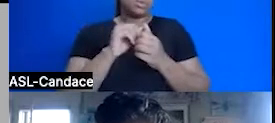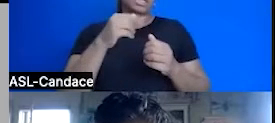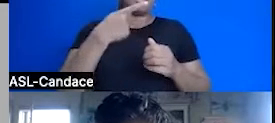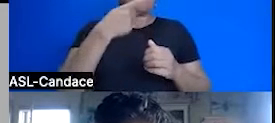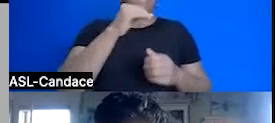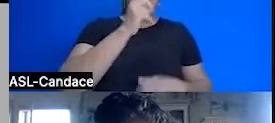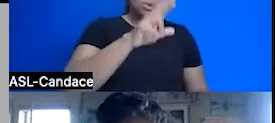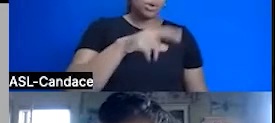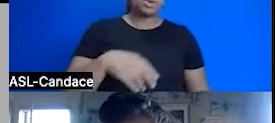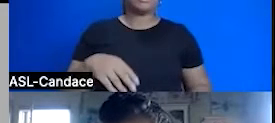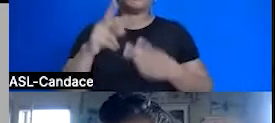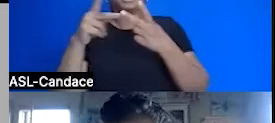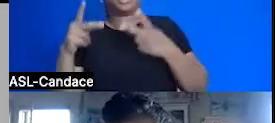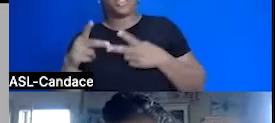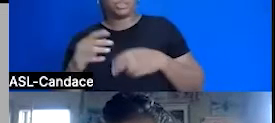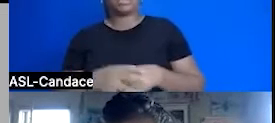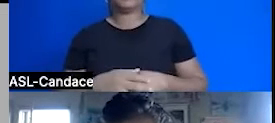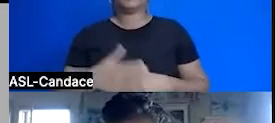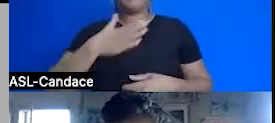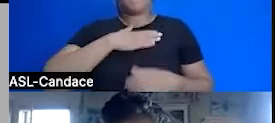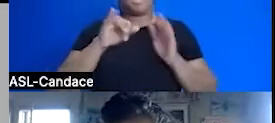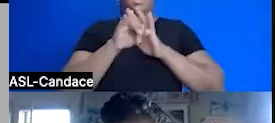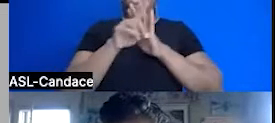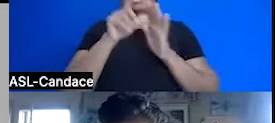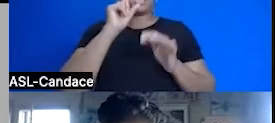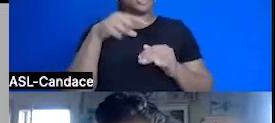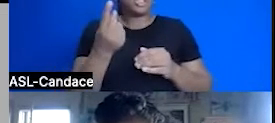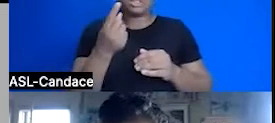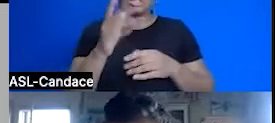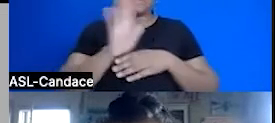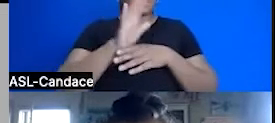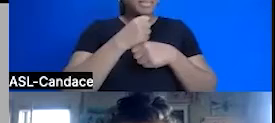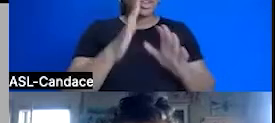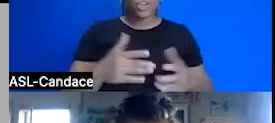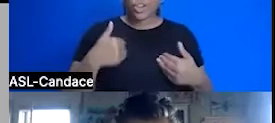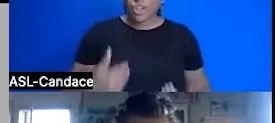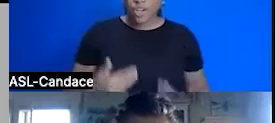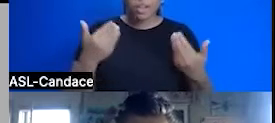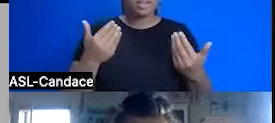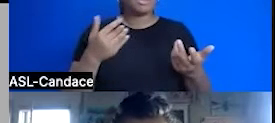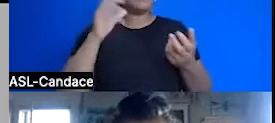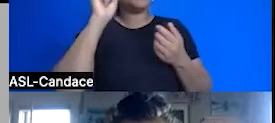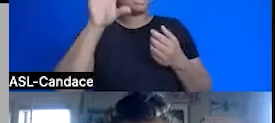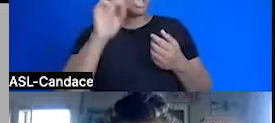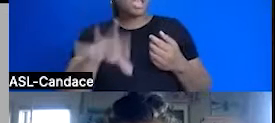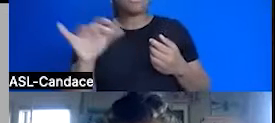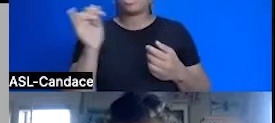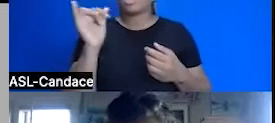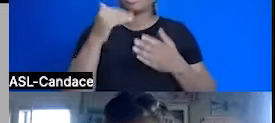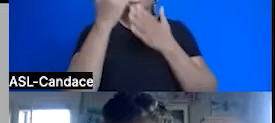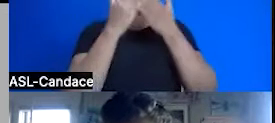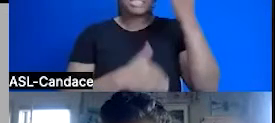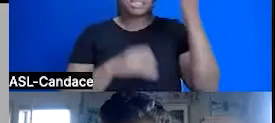positionality. My identity is not just a filmmaker, right? So I'm just going to name a list